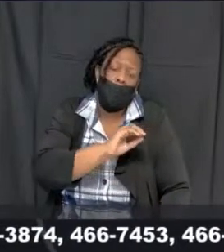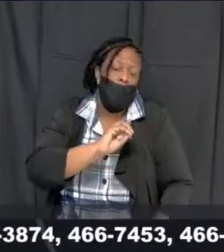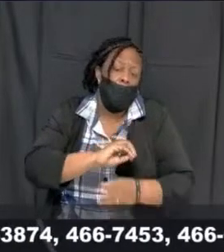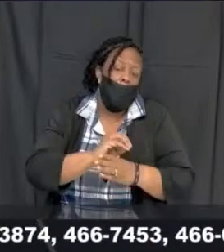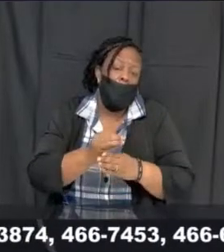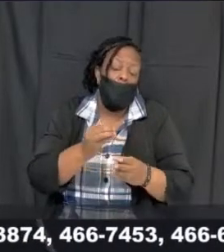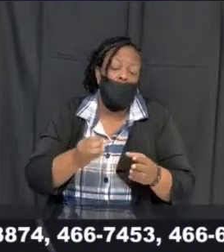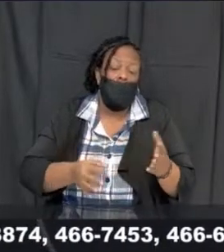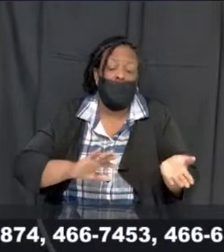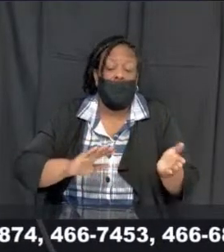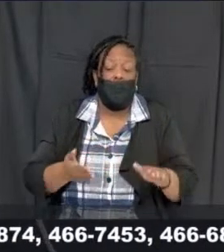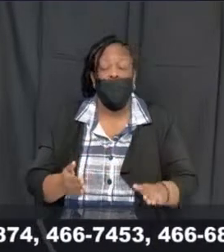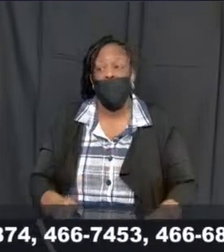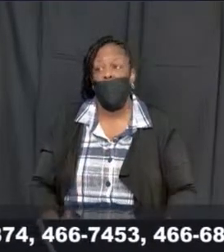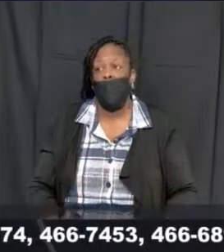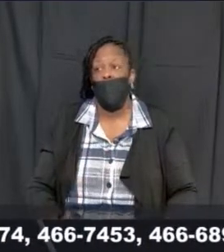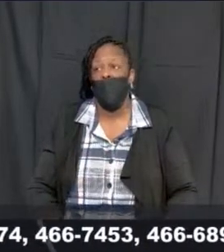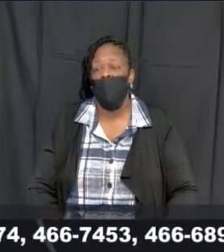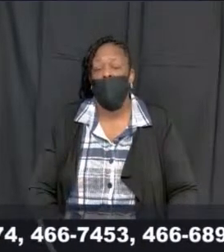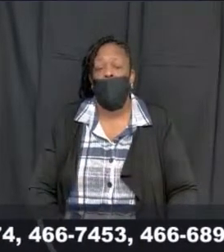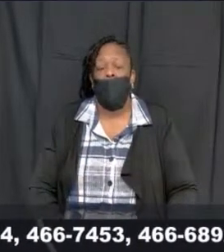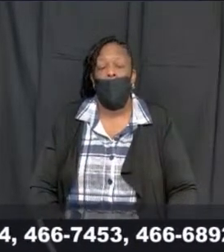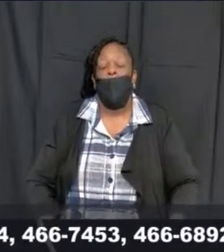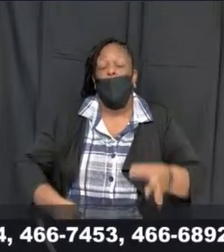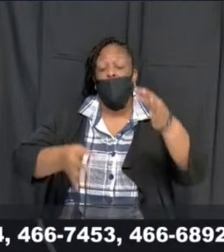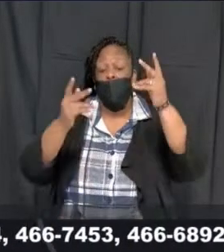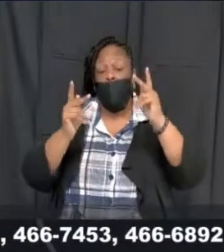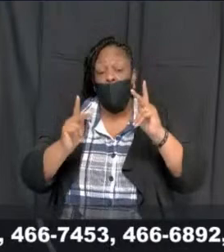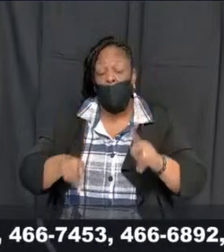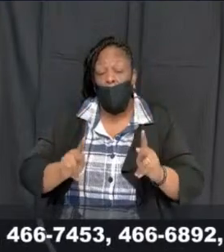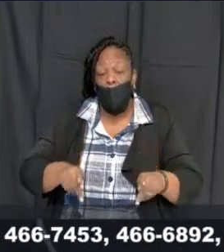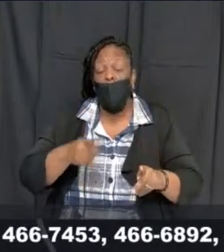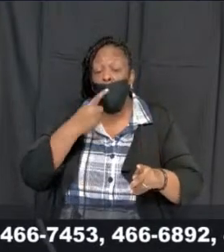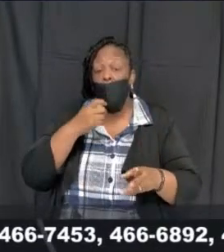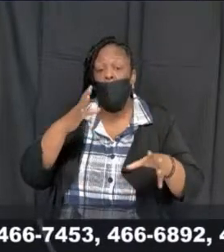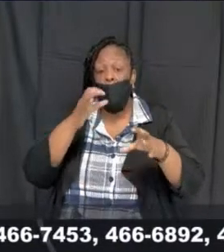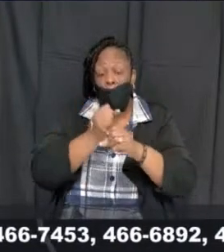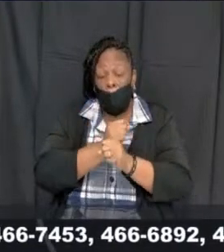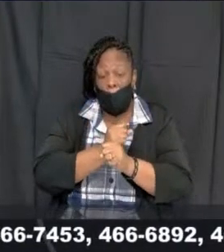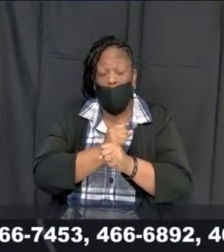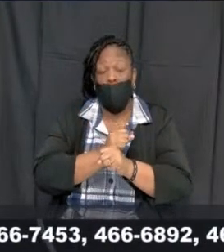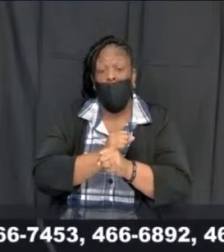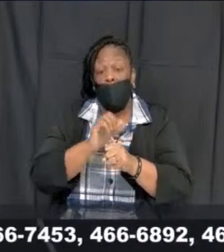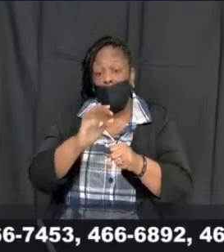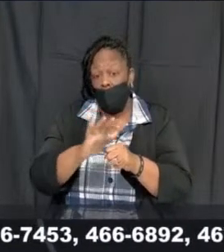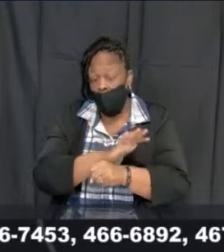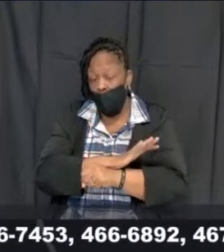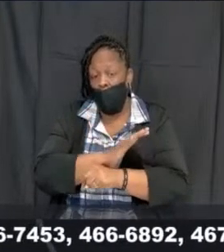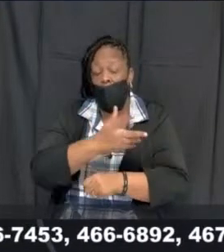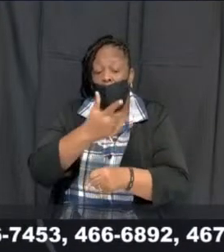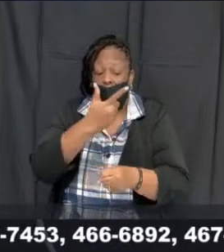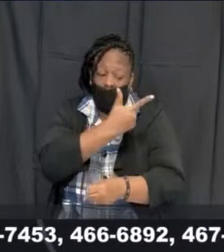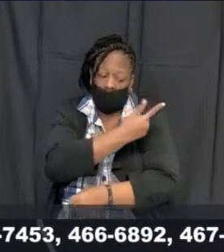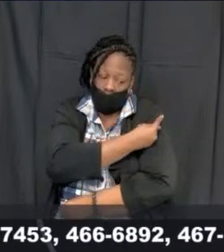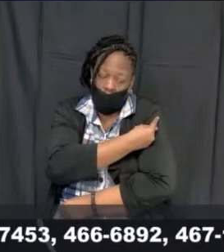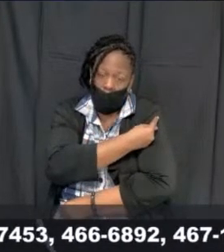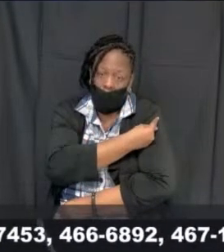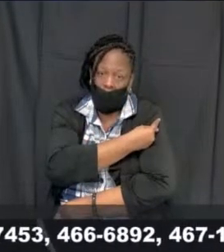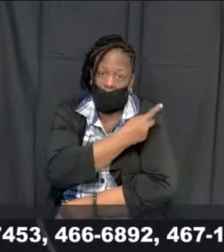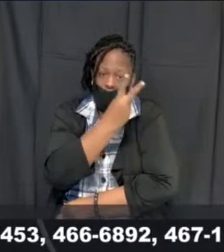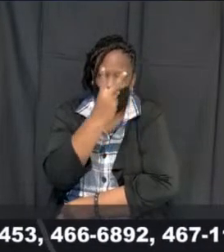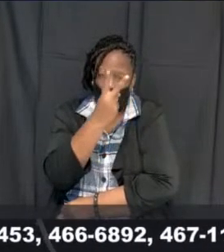fully vaccinated people are less likely to have asymptomatic infection, and